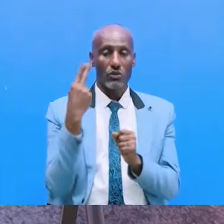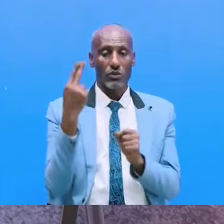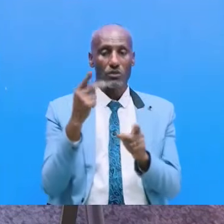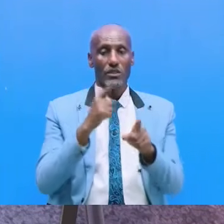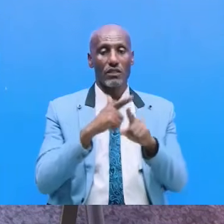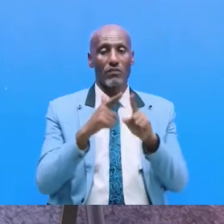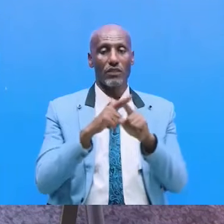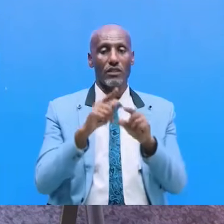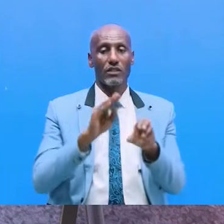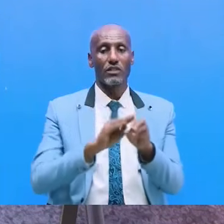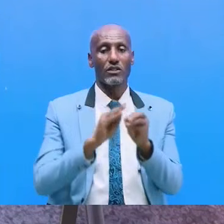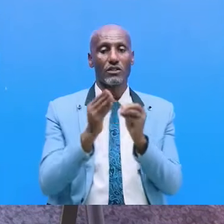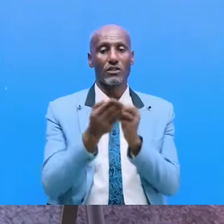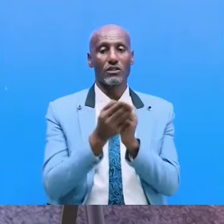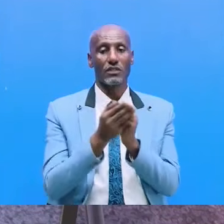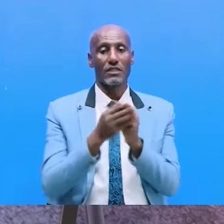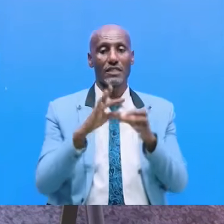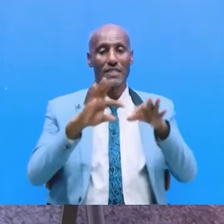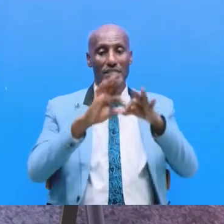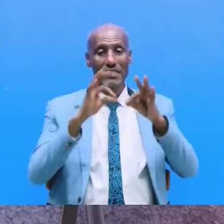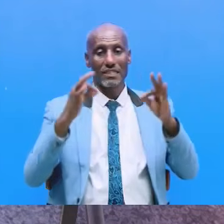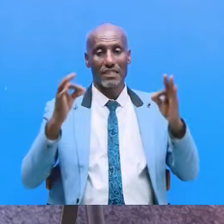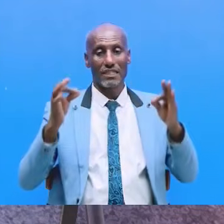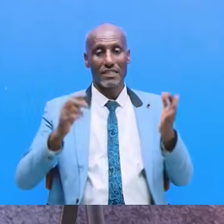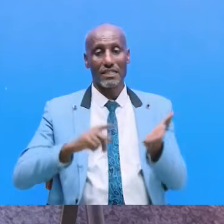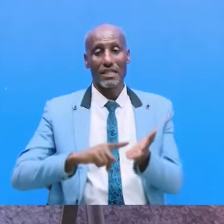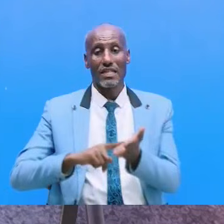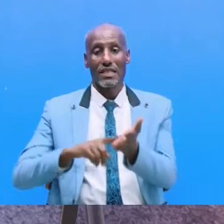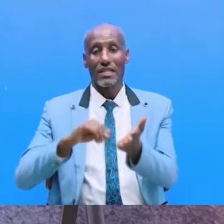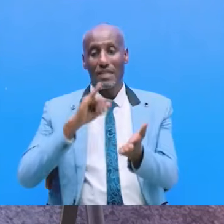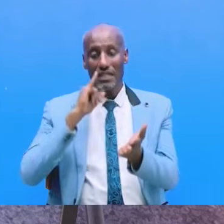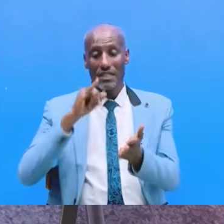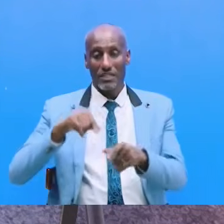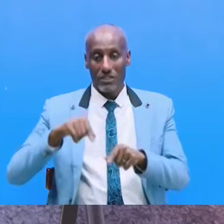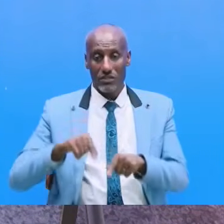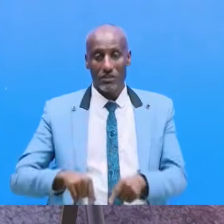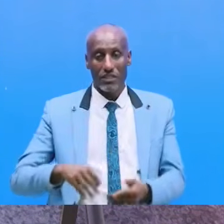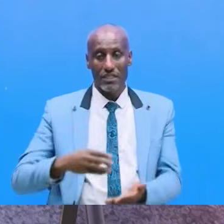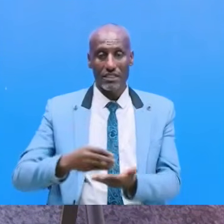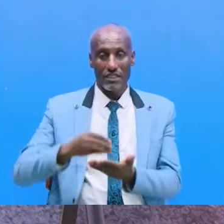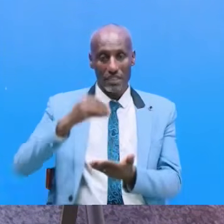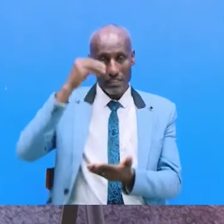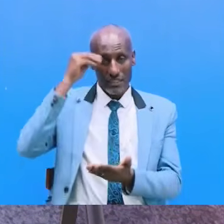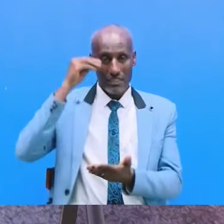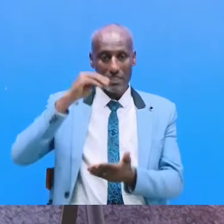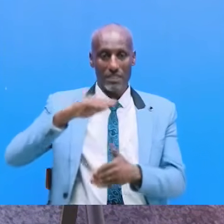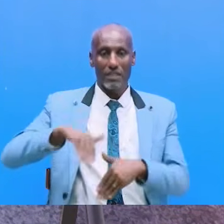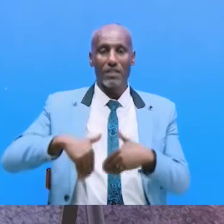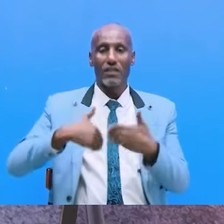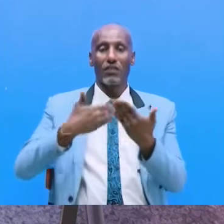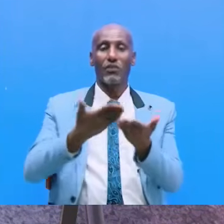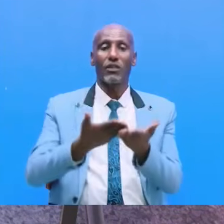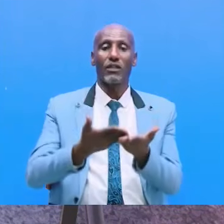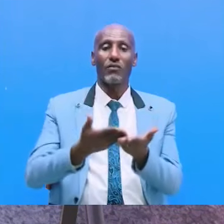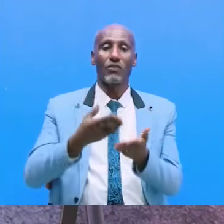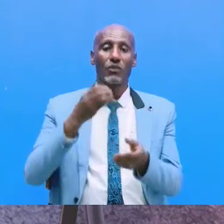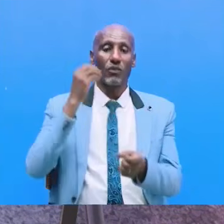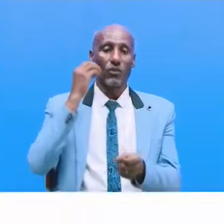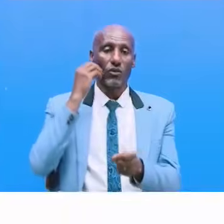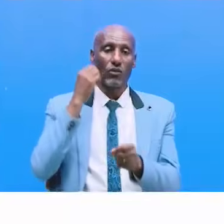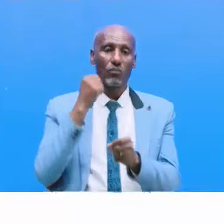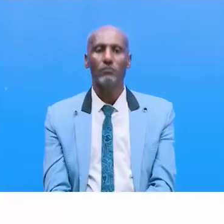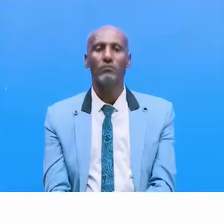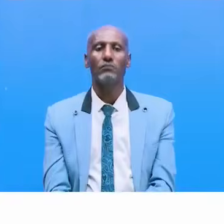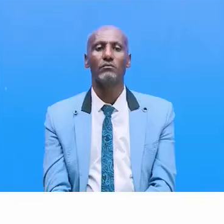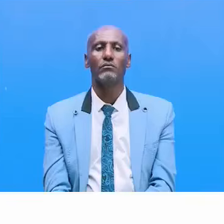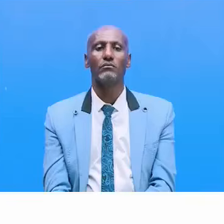situation and sentences. This is today's lesson. Let me give you homework and let us close today's lesson.